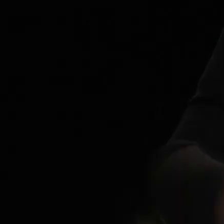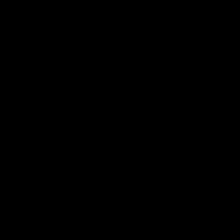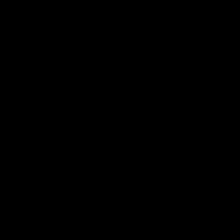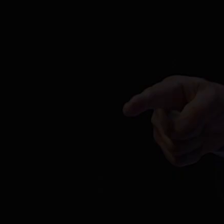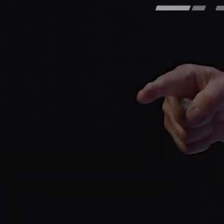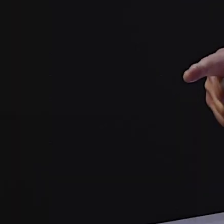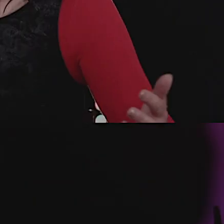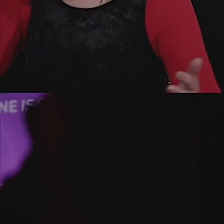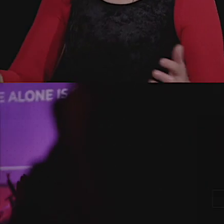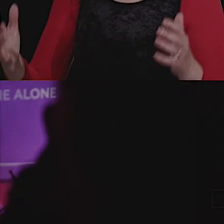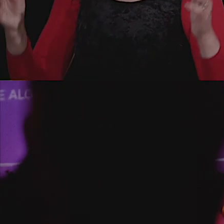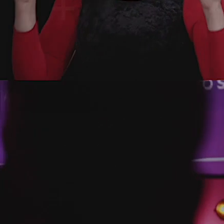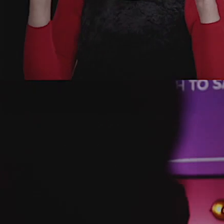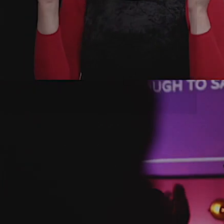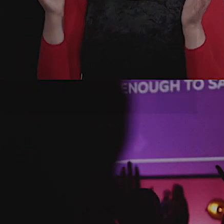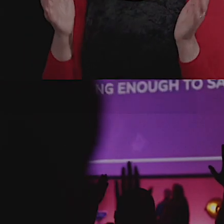God bless.